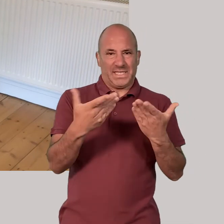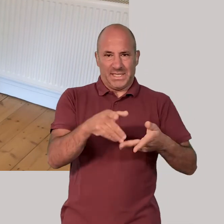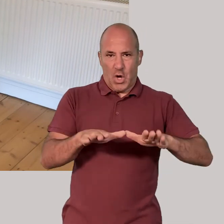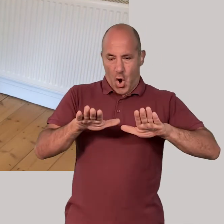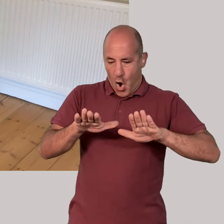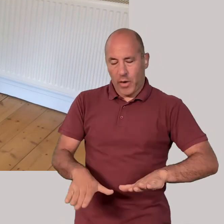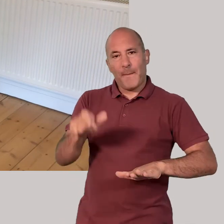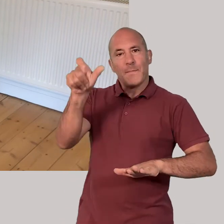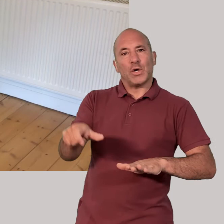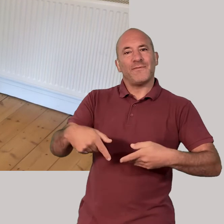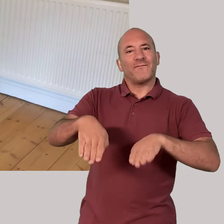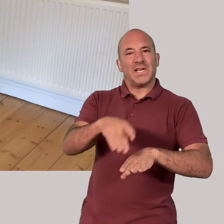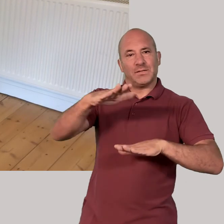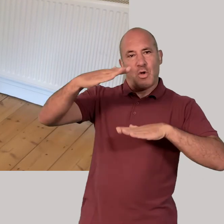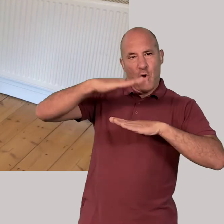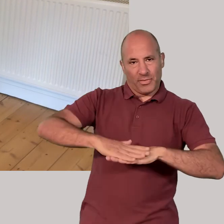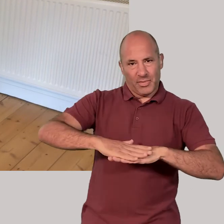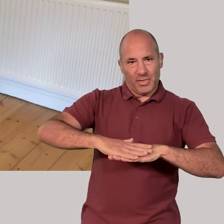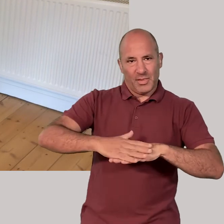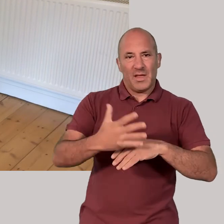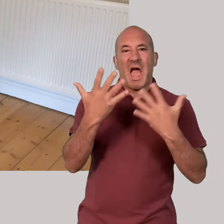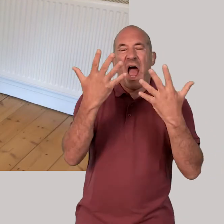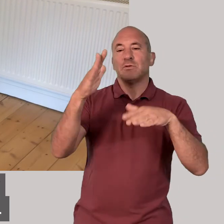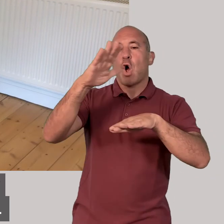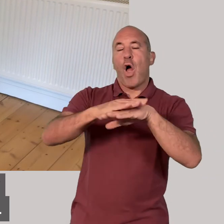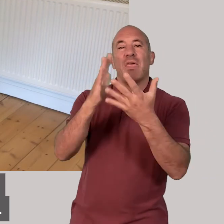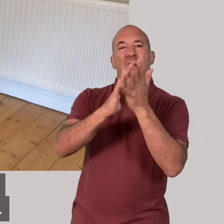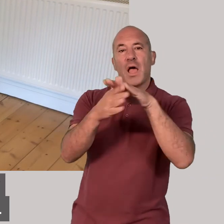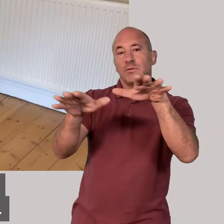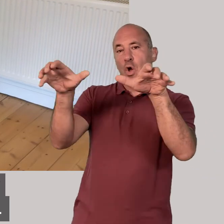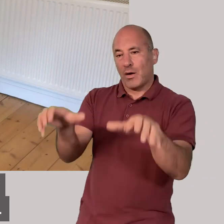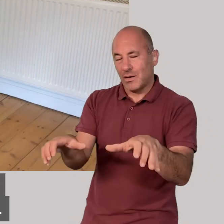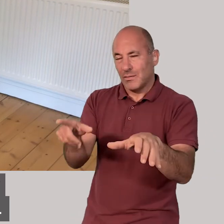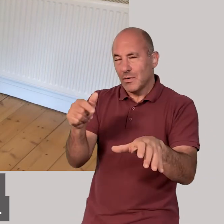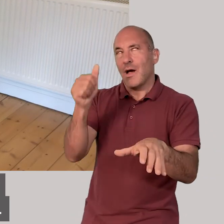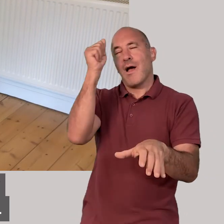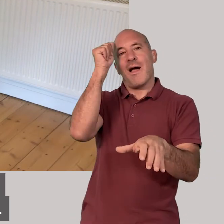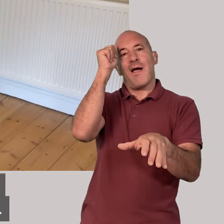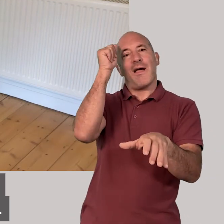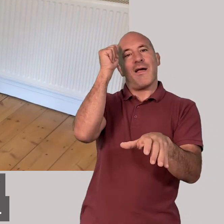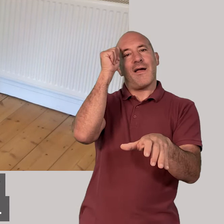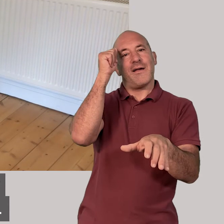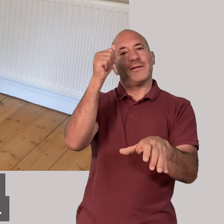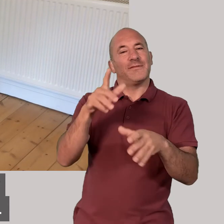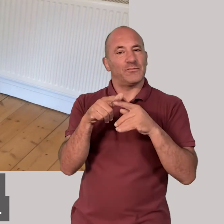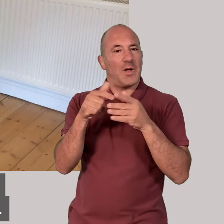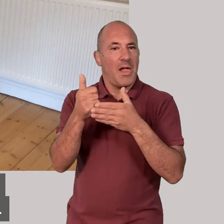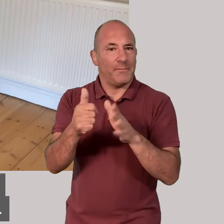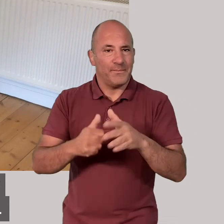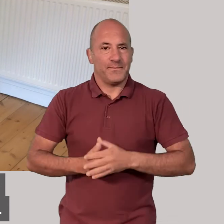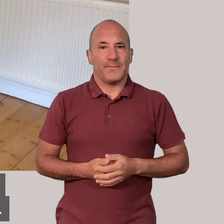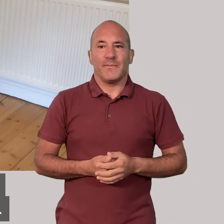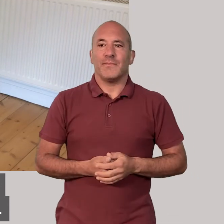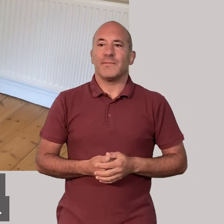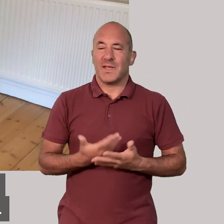your feet on top of somebody else's feet and your hands on top of somebody else's hands, so they're getting